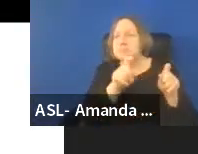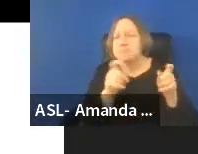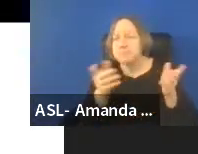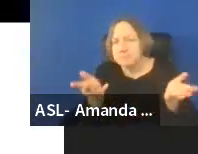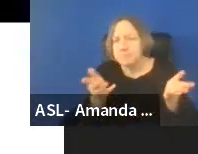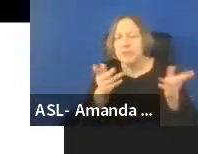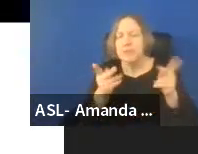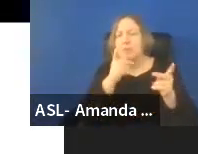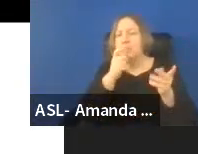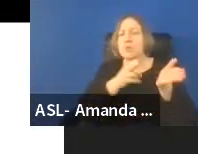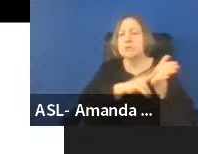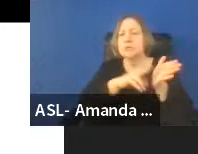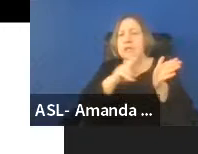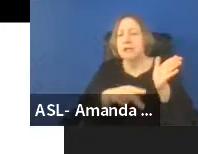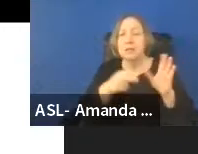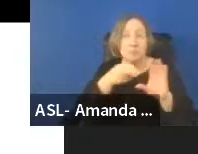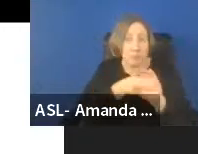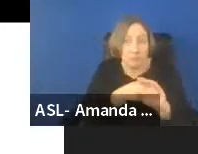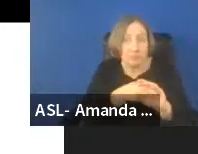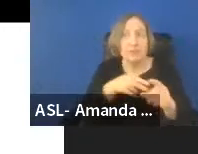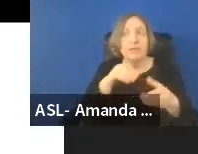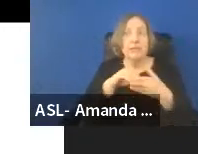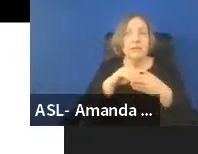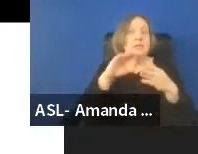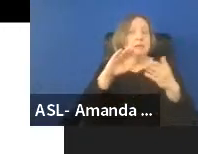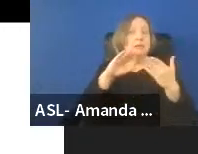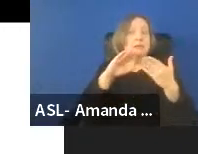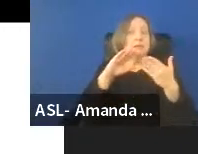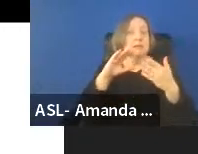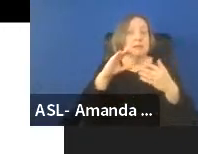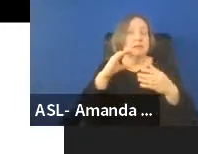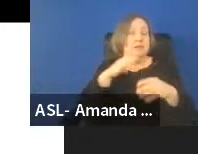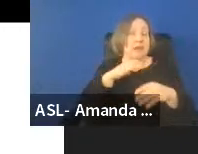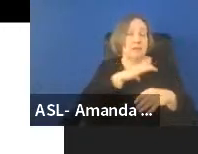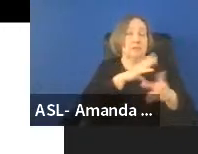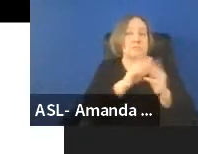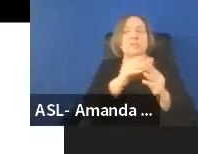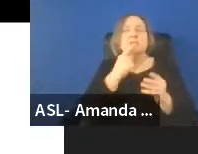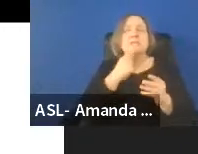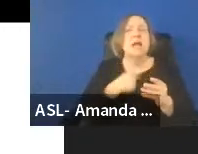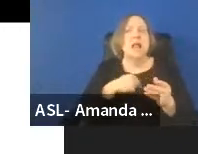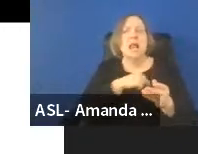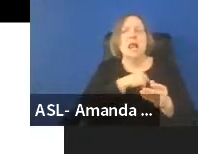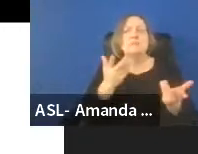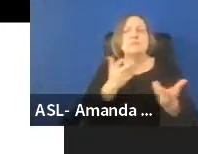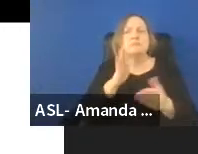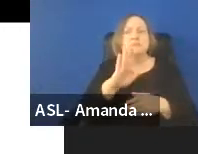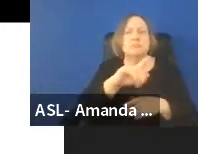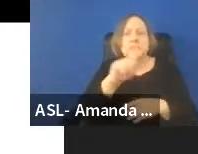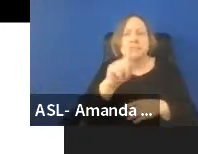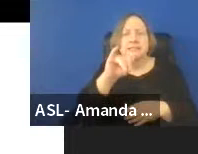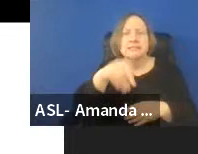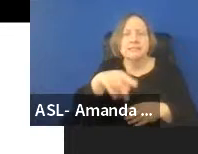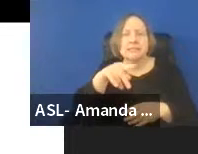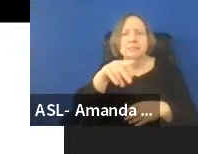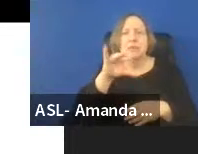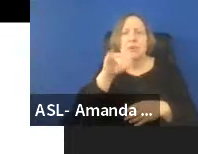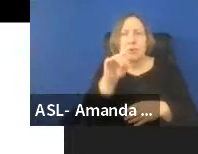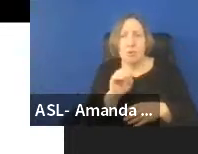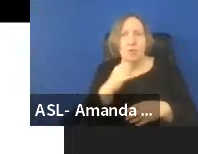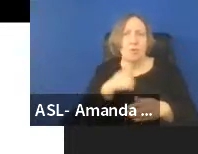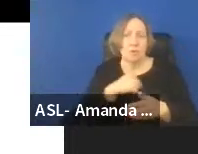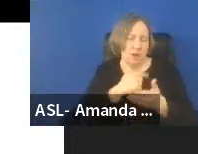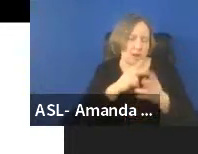who signed up to participate in council meetings to tell us their zip code. We analyzed the zip codes we collected